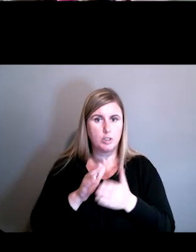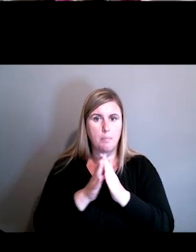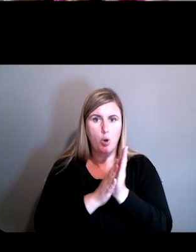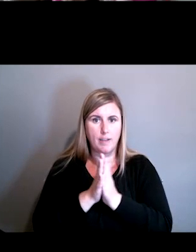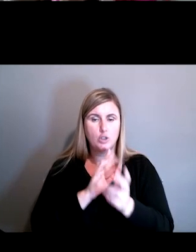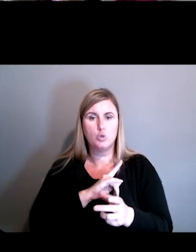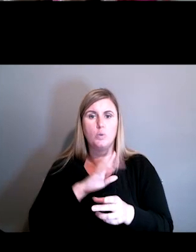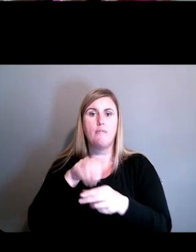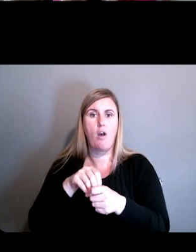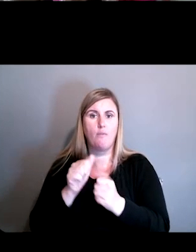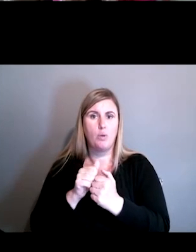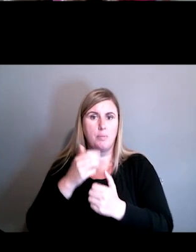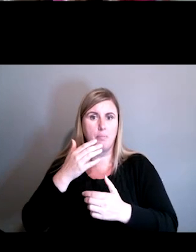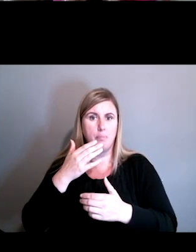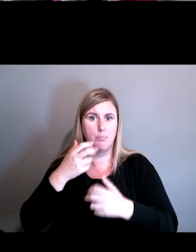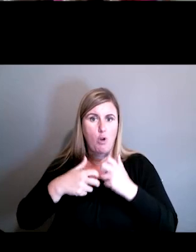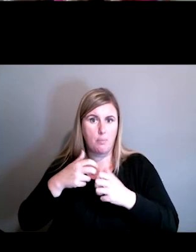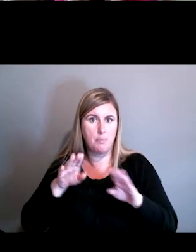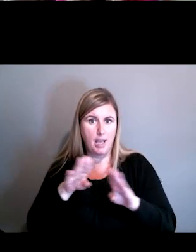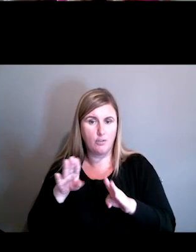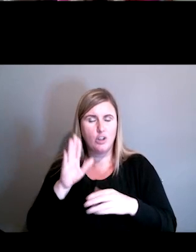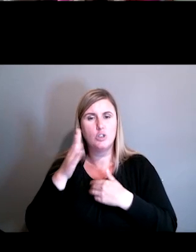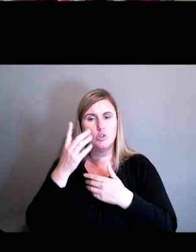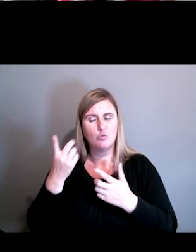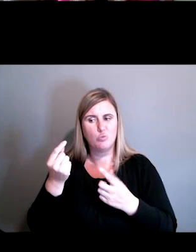you should be putting your preventative strategies.